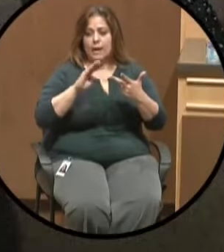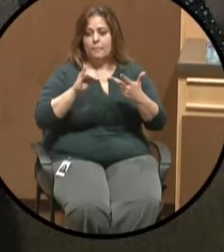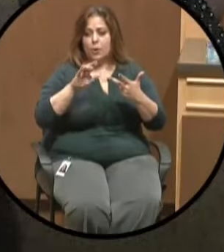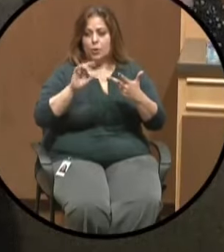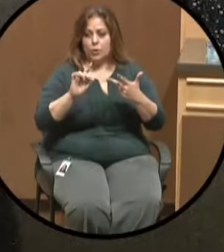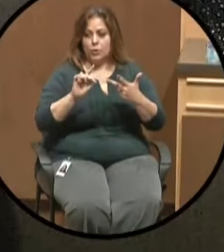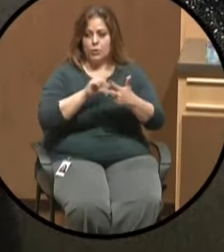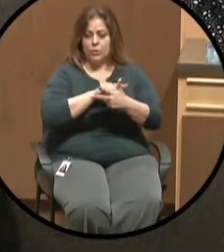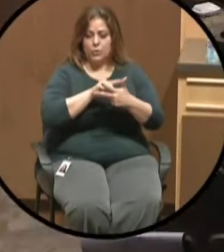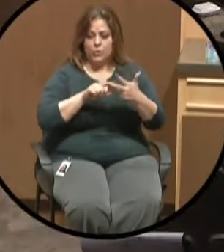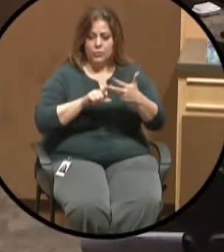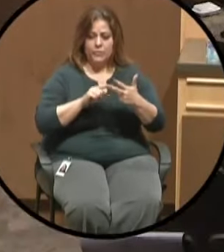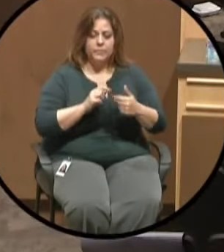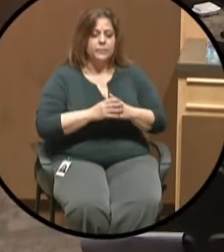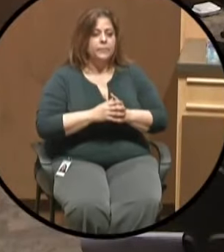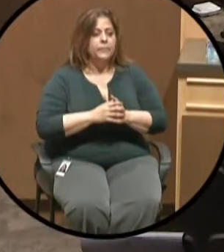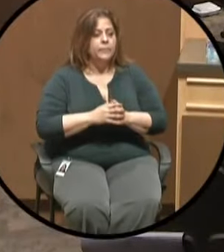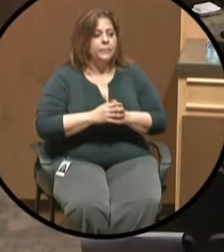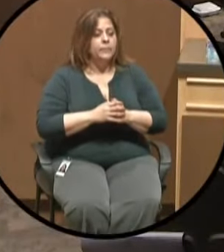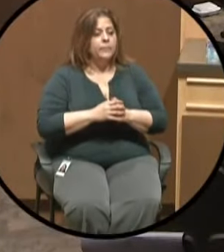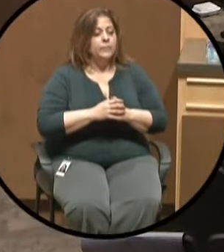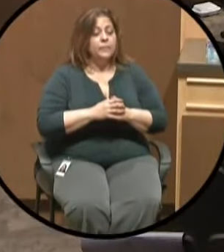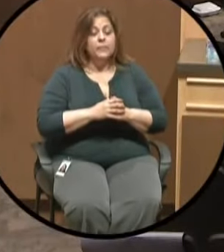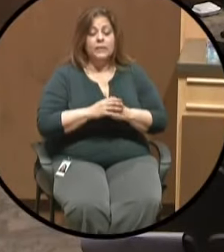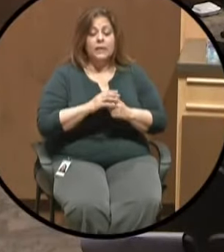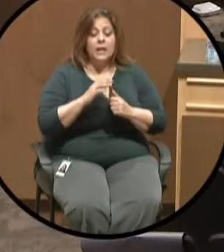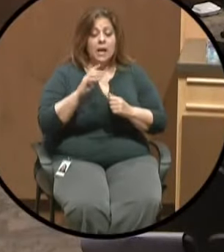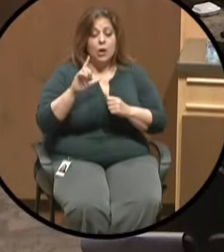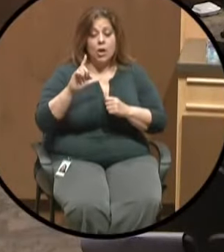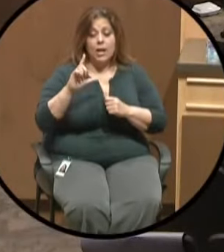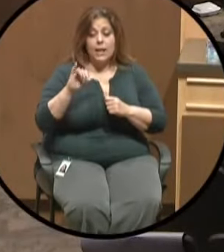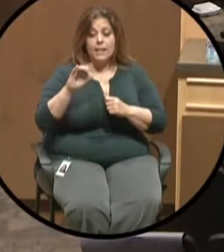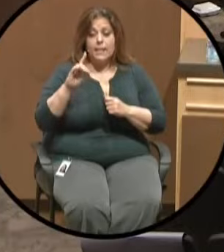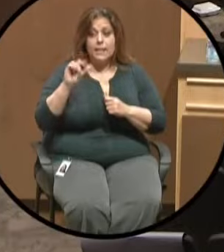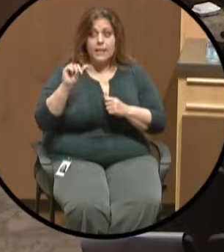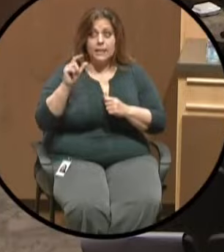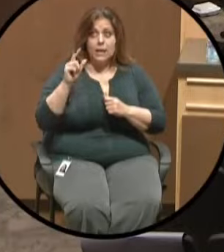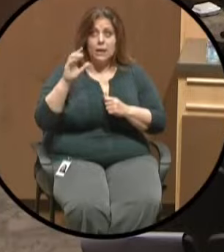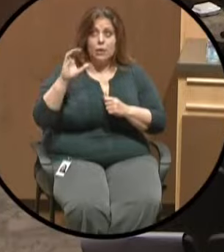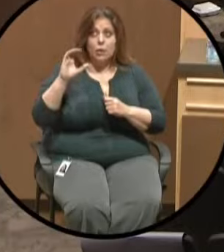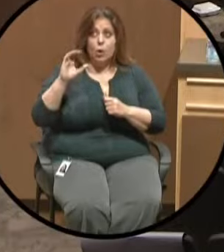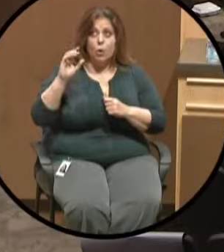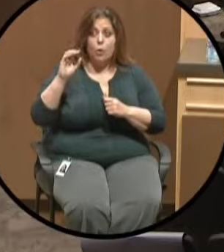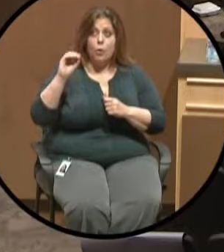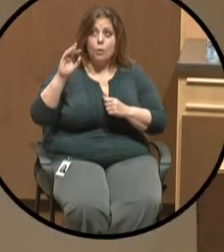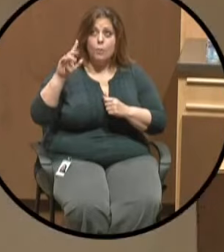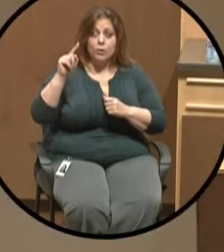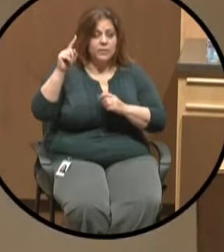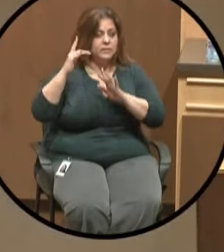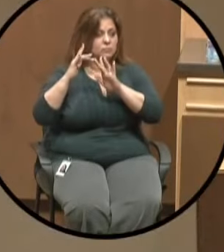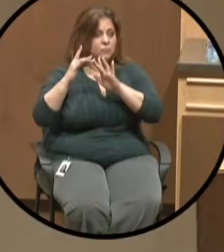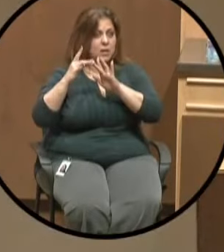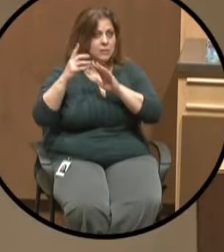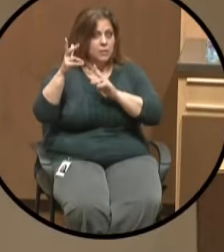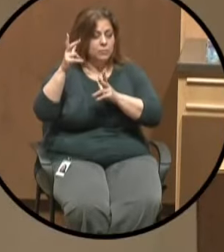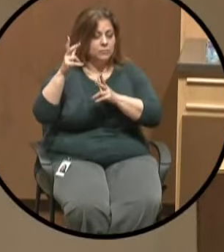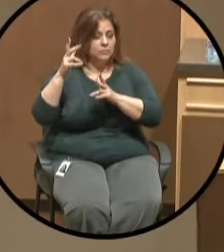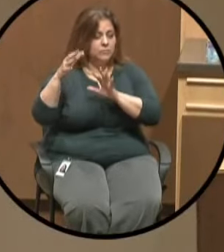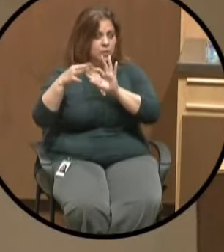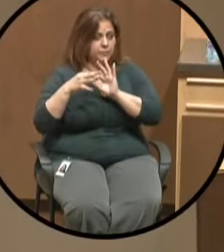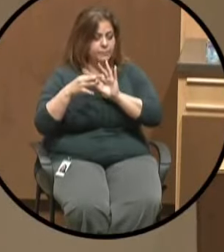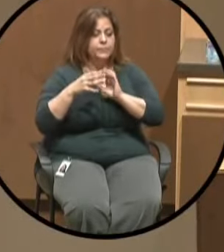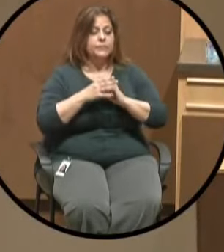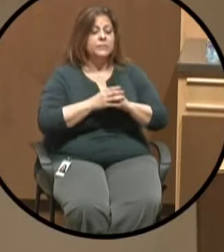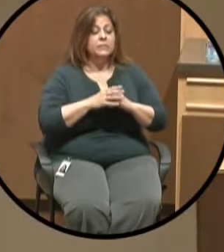Bird. And it's my understanding that Linda Cobert is also online. So our Medical Advisory